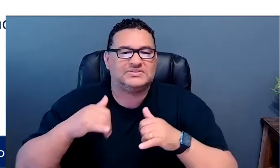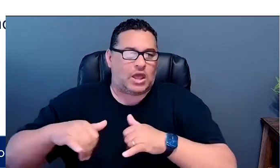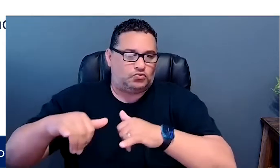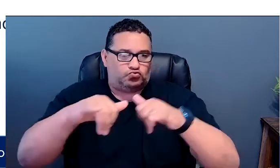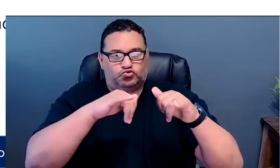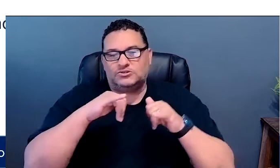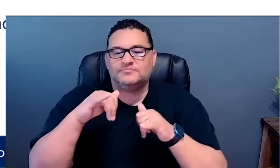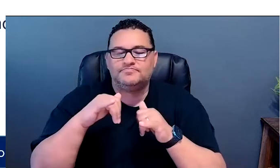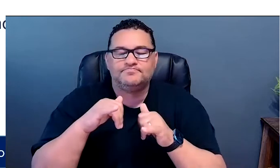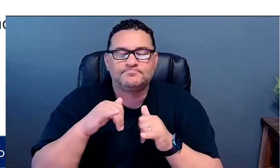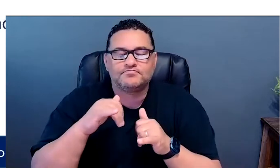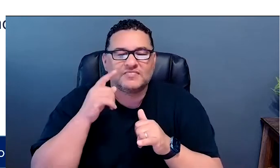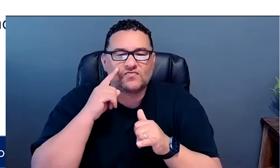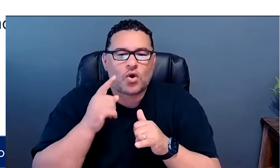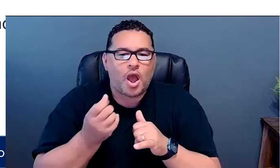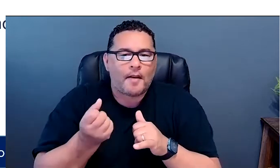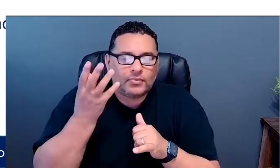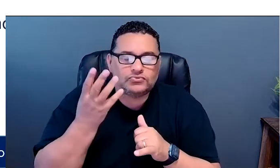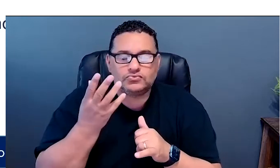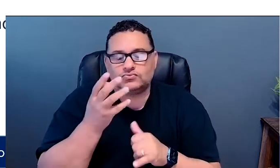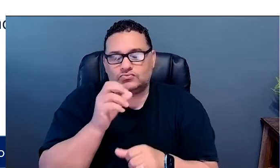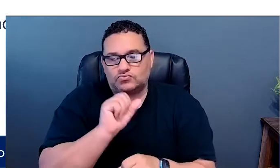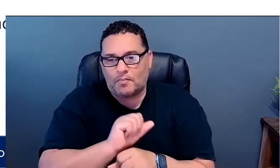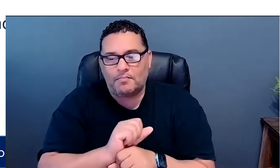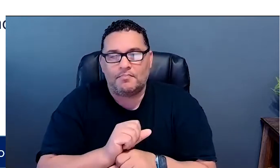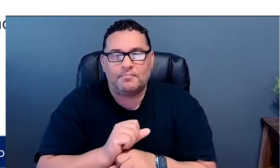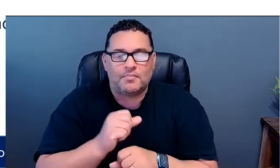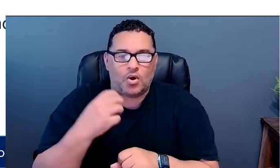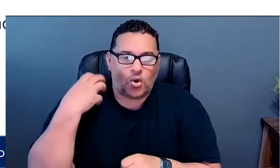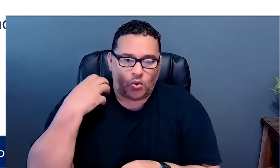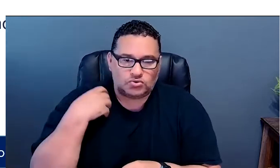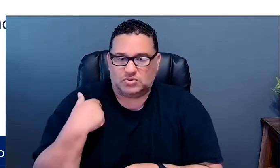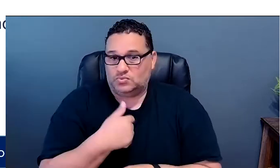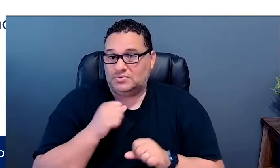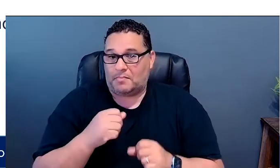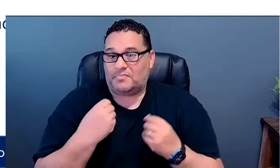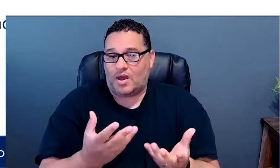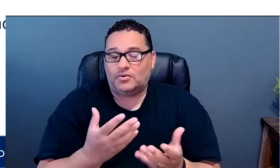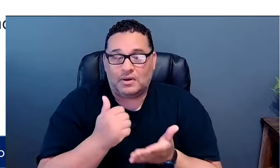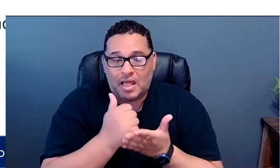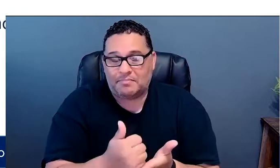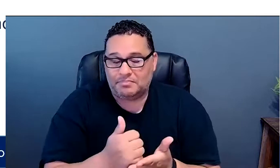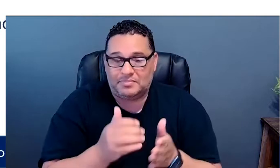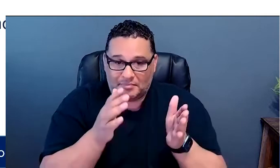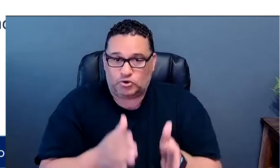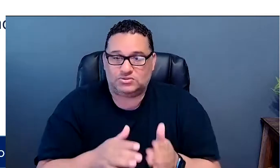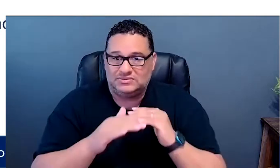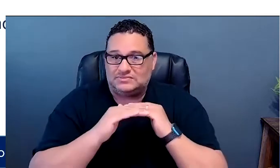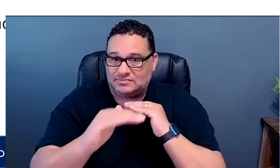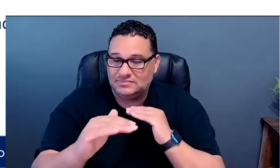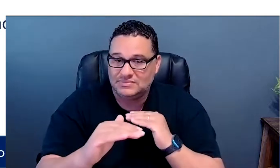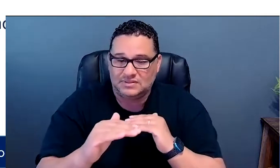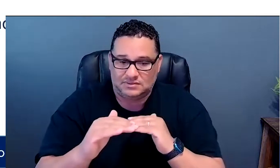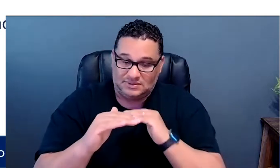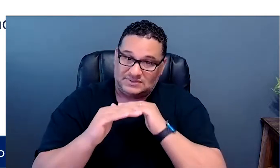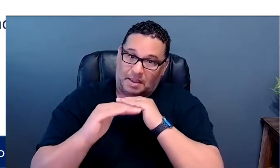much job coaching we can provide to stabilize the individual. And I keep saying stabilize because